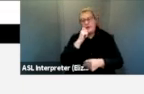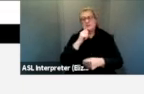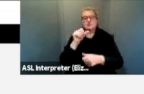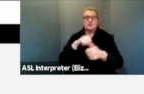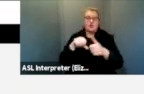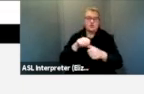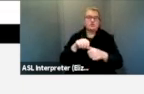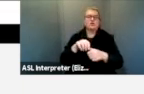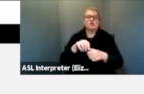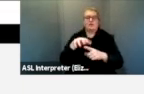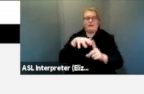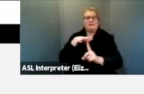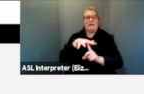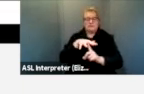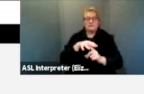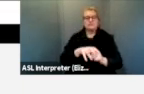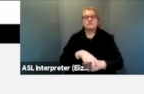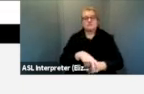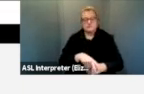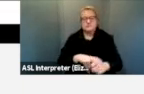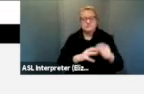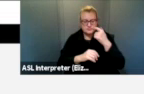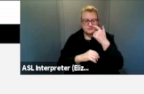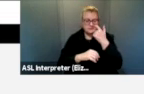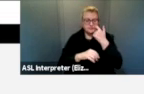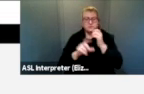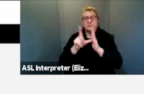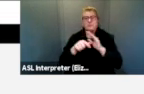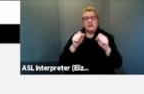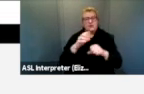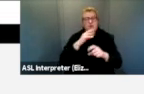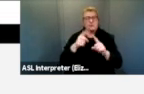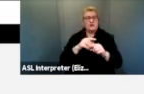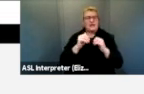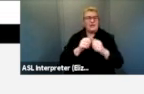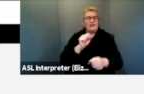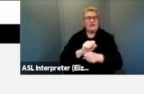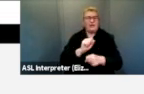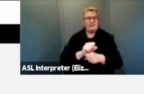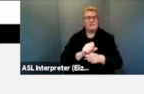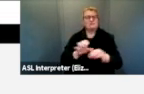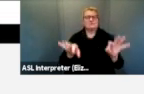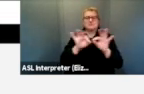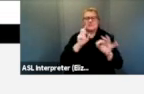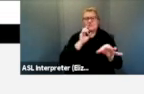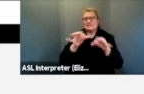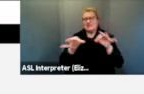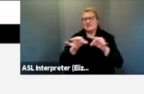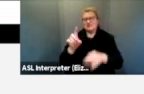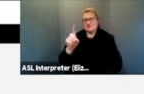talk later in the Q&A too about ways that labor is still really crucial to definitions of disability.